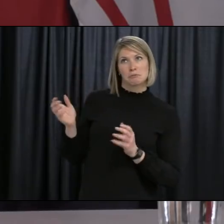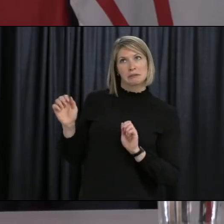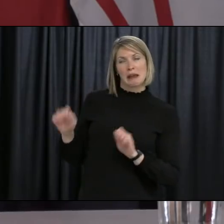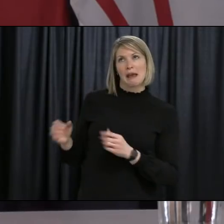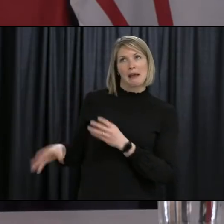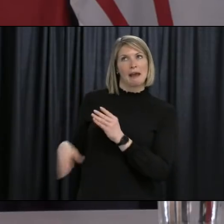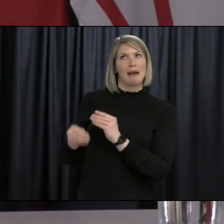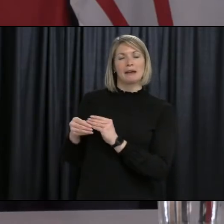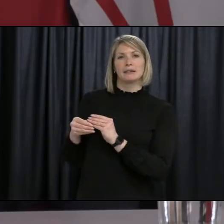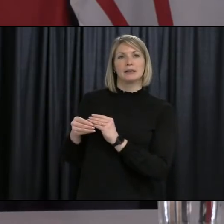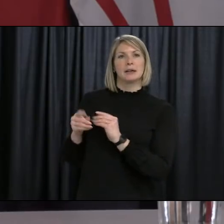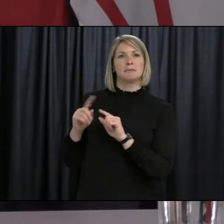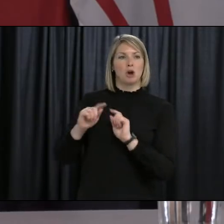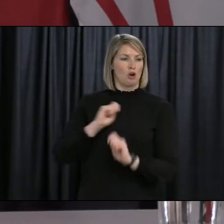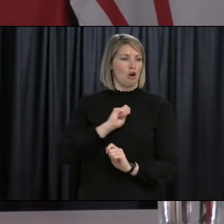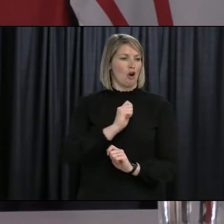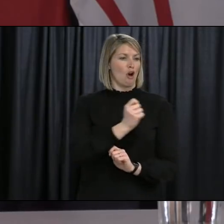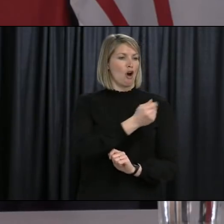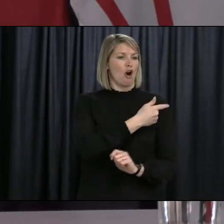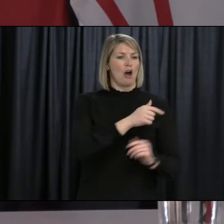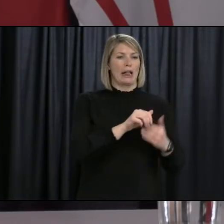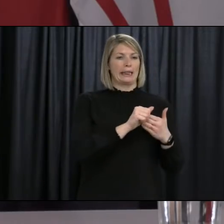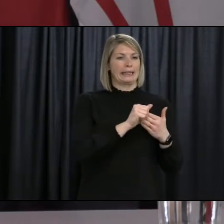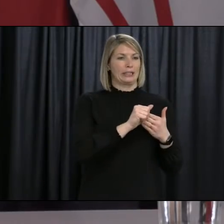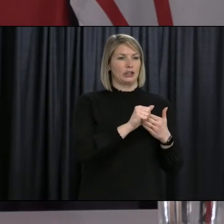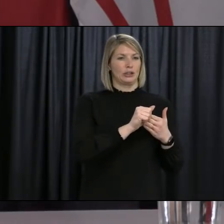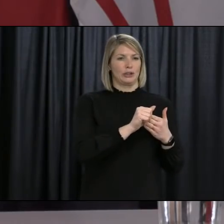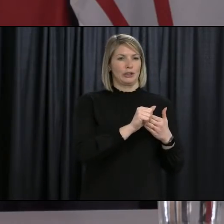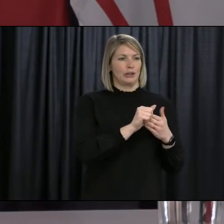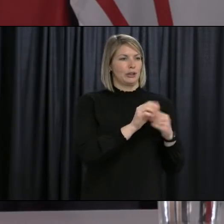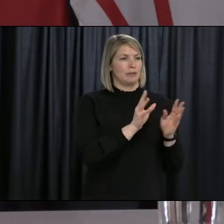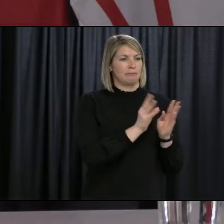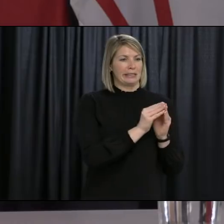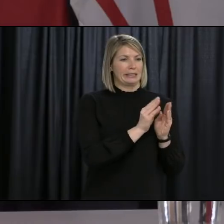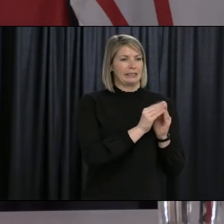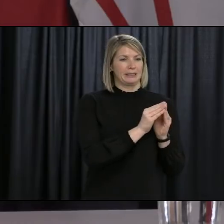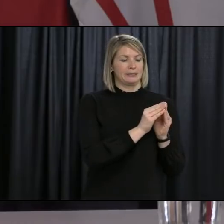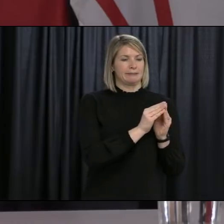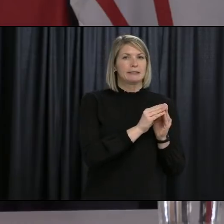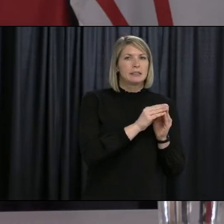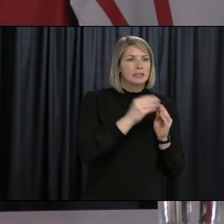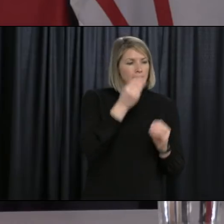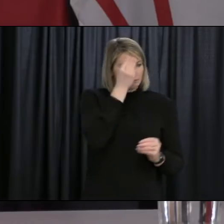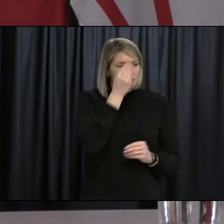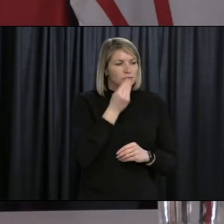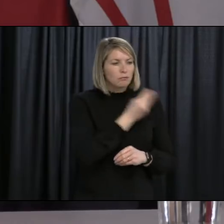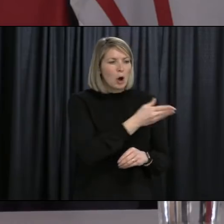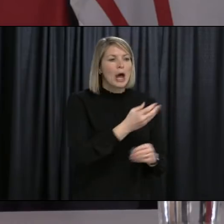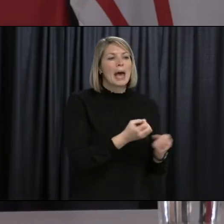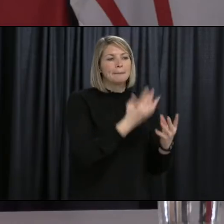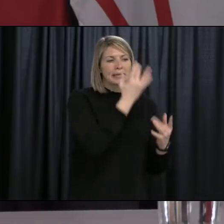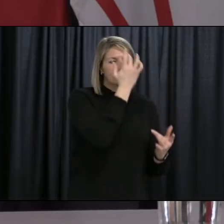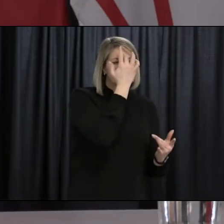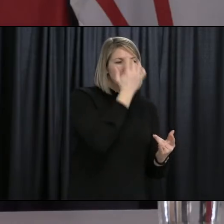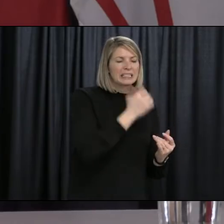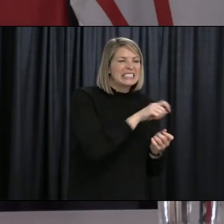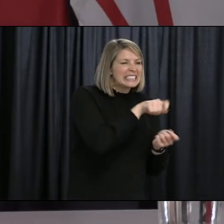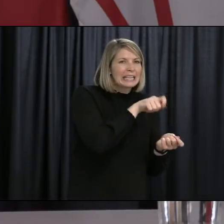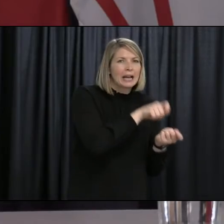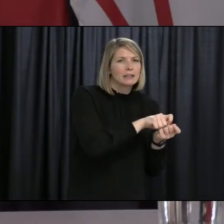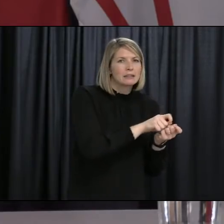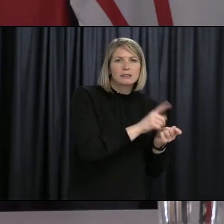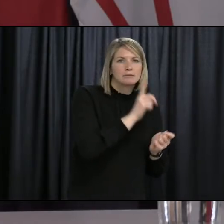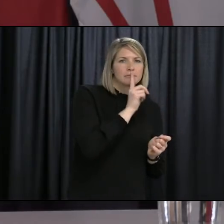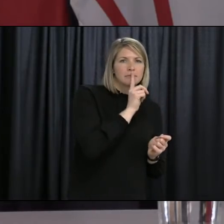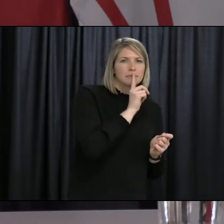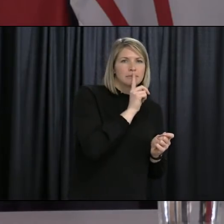that the all-party committee was told of numbers, but that not exact numbers per se, because frankly, it